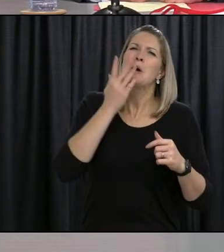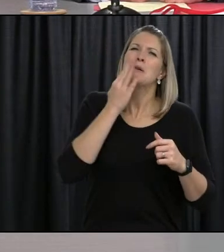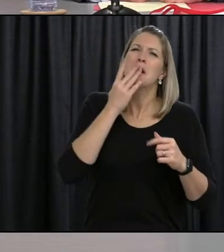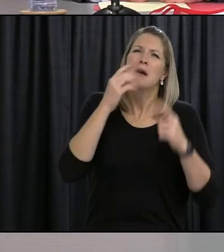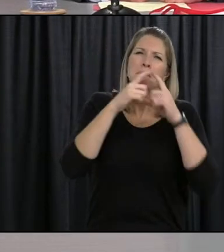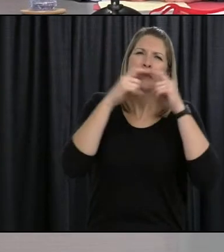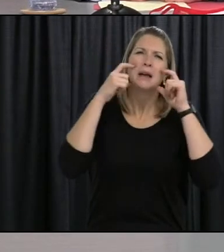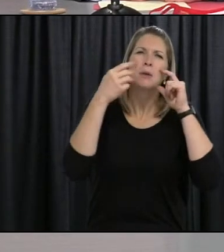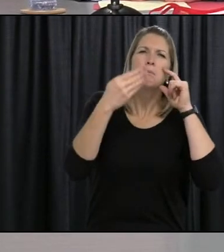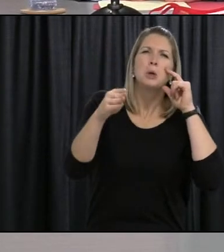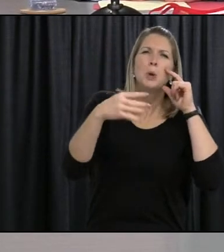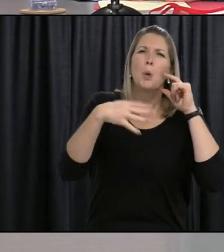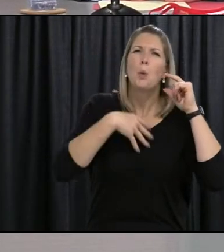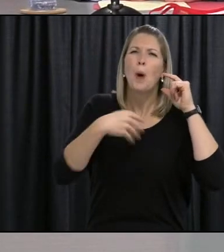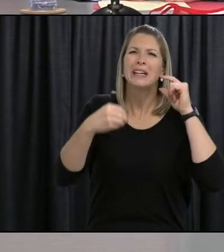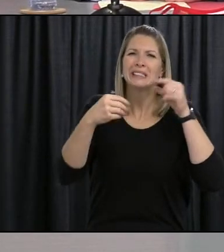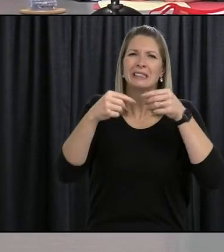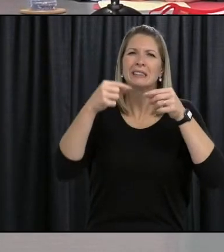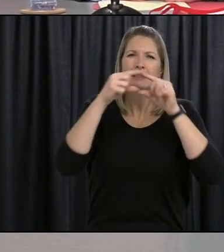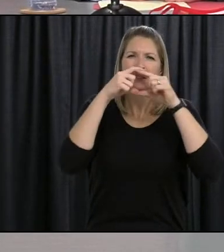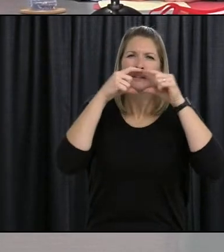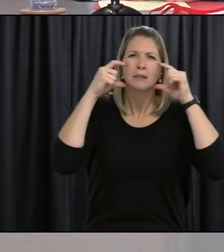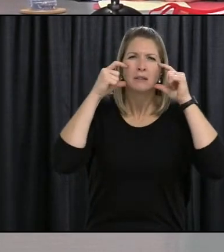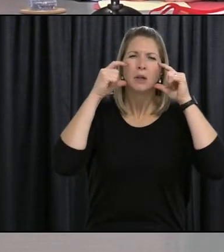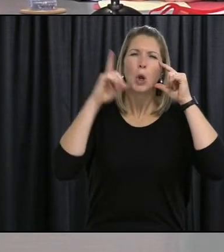of us use now, are they considered inadequate?